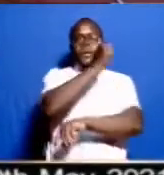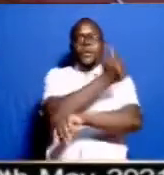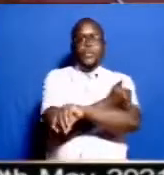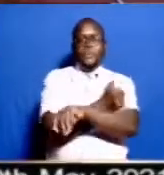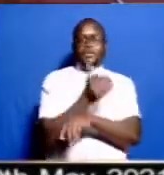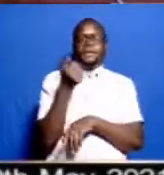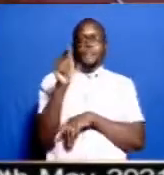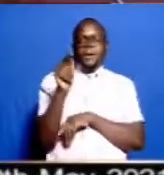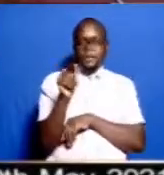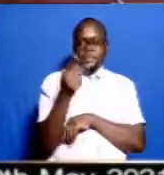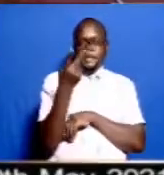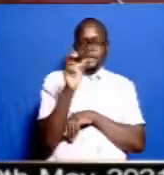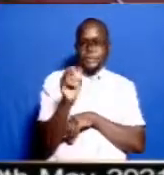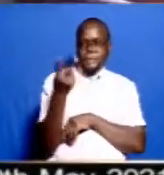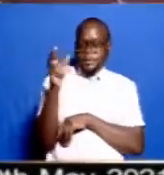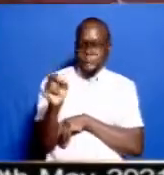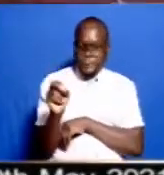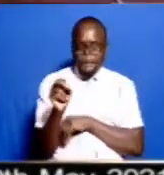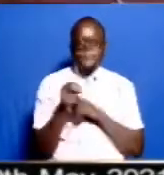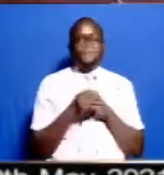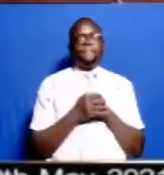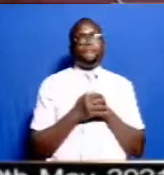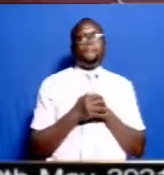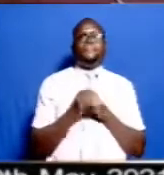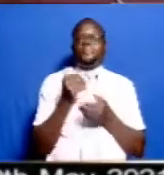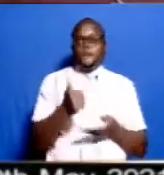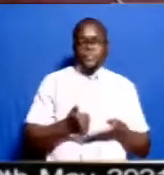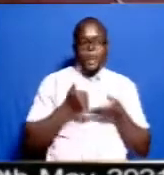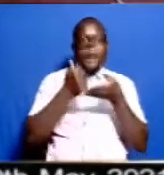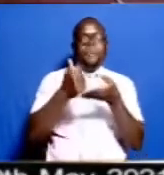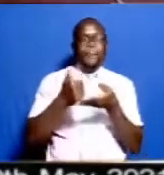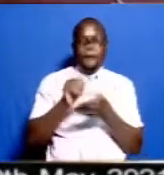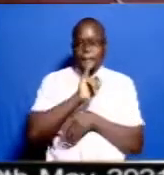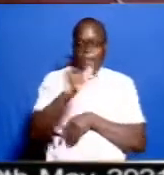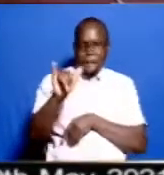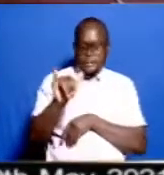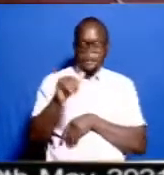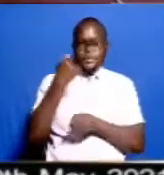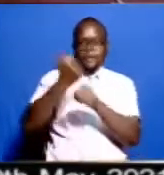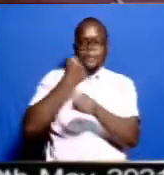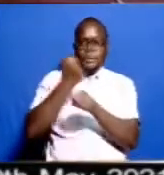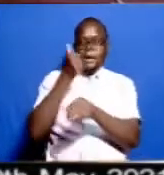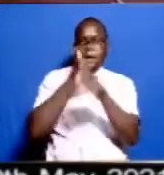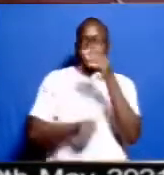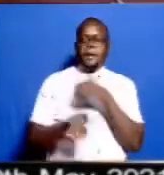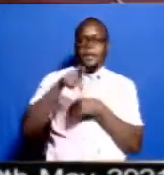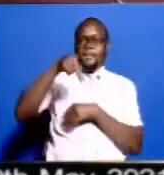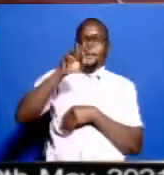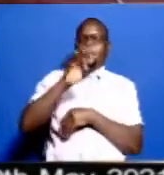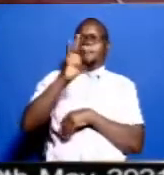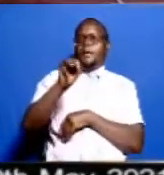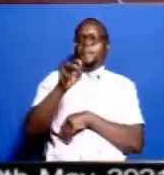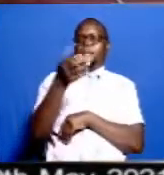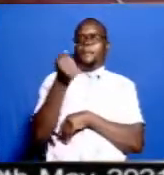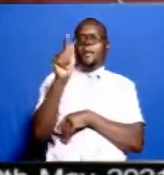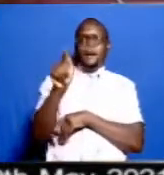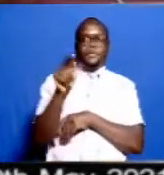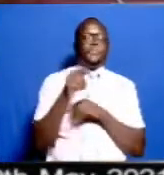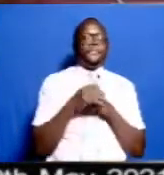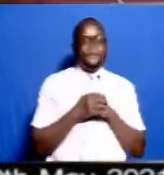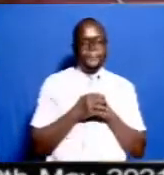in 2020 to enable this regulation to be done under the PFM Act.